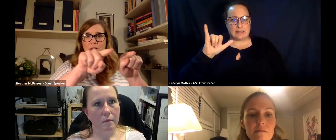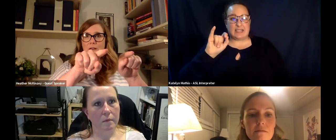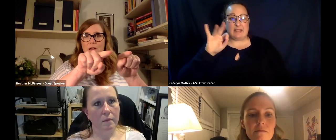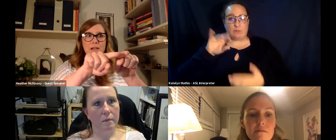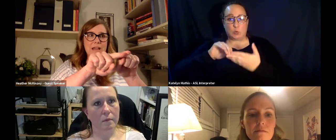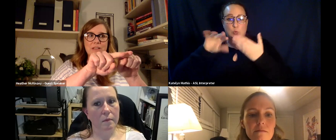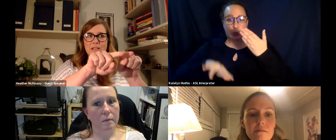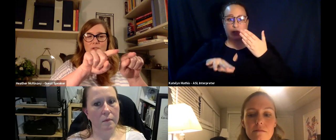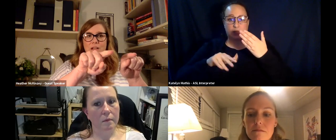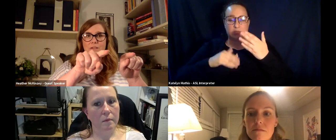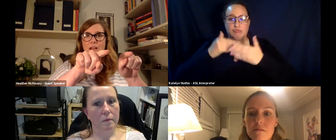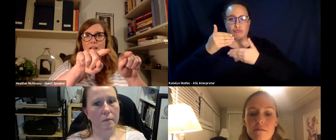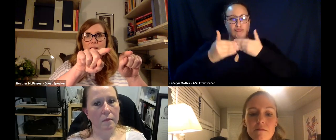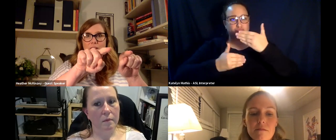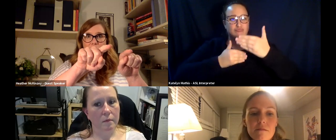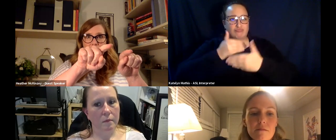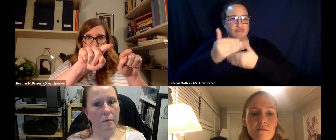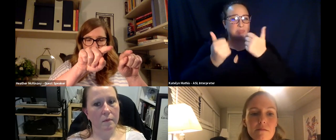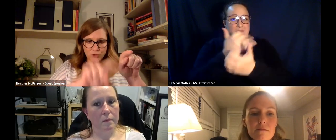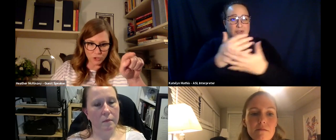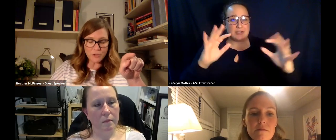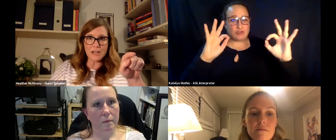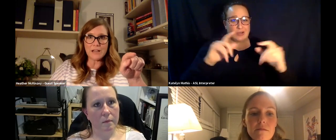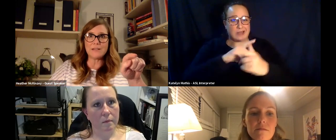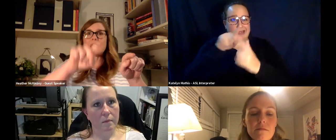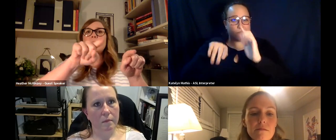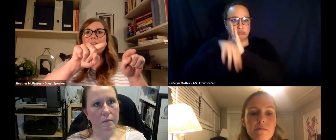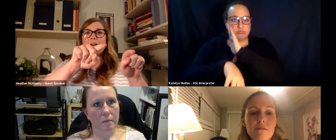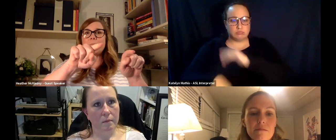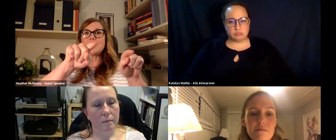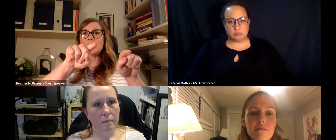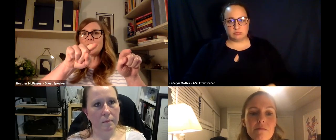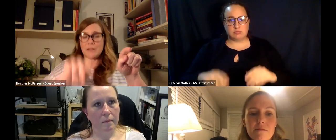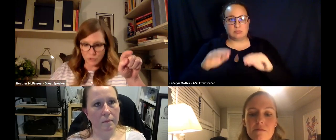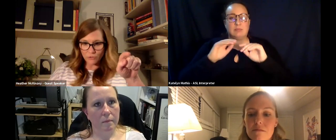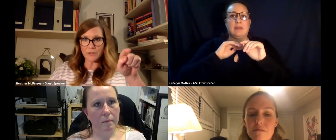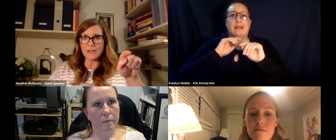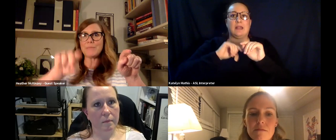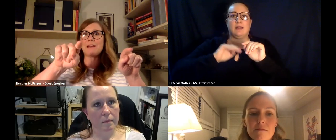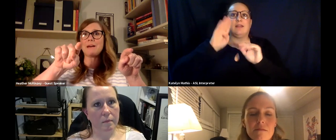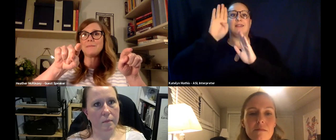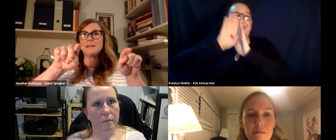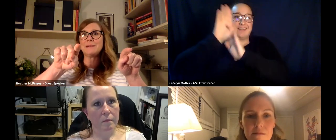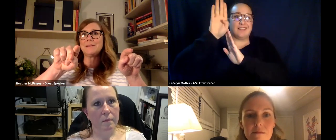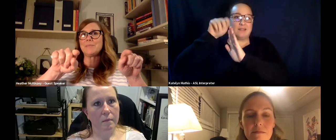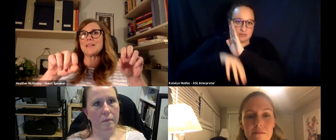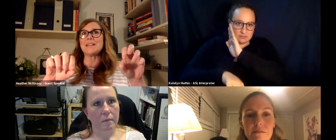like going along and everything is great, and then they go shook, and then they come back up, and then shook and back